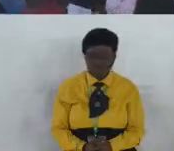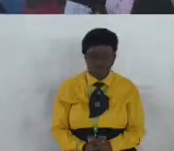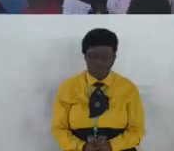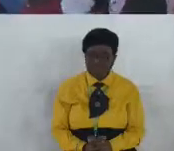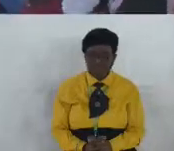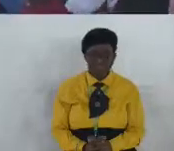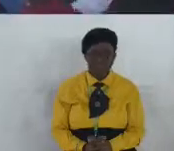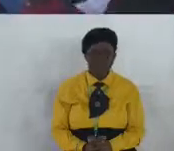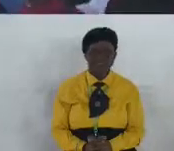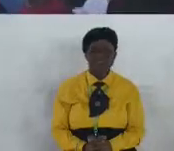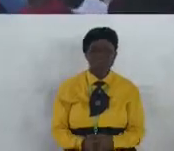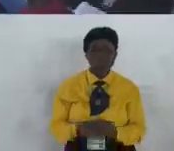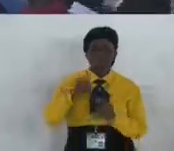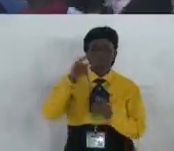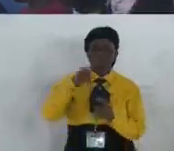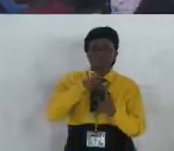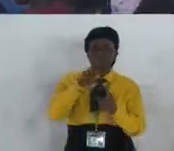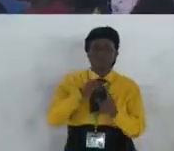when you command